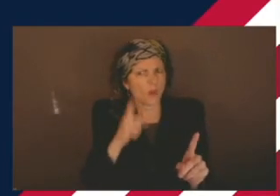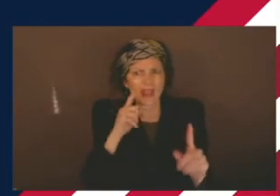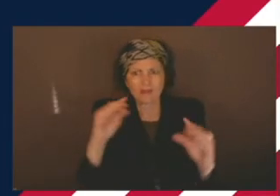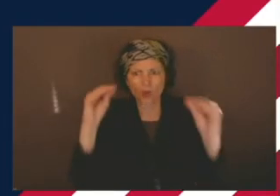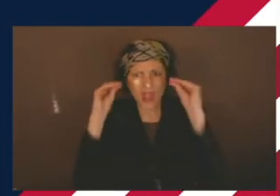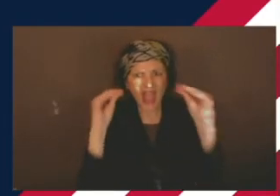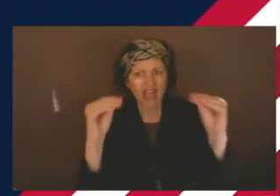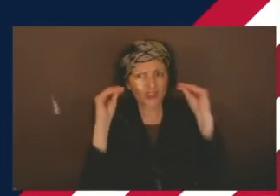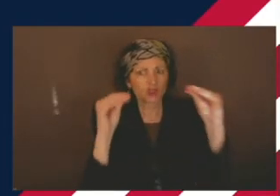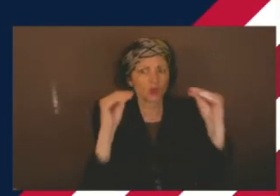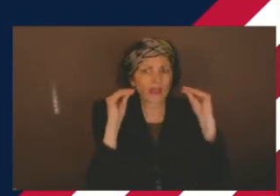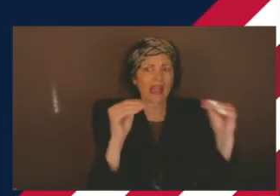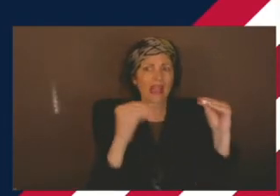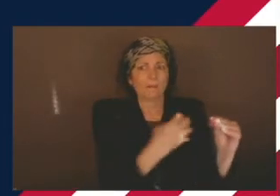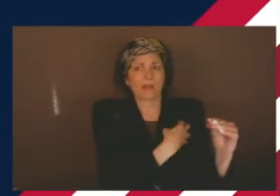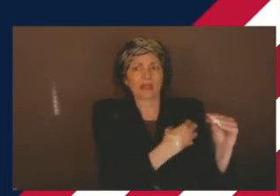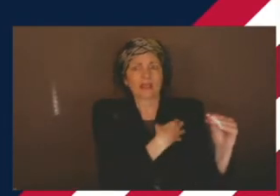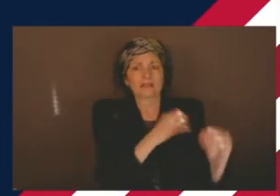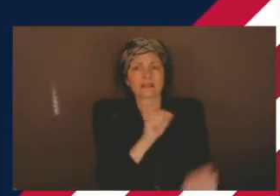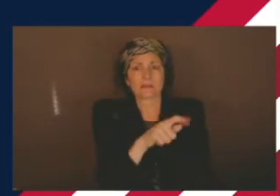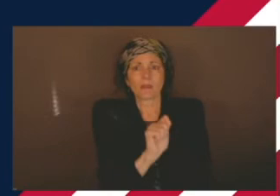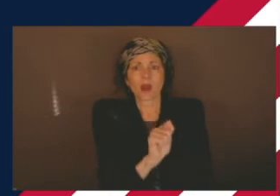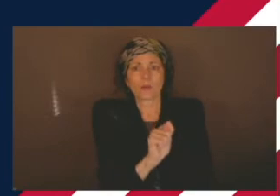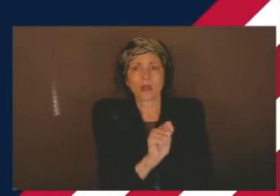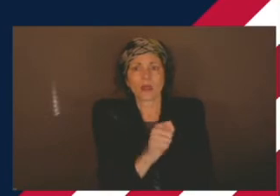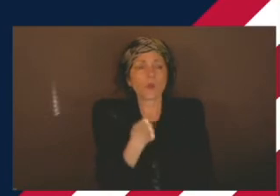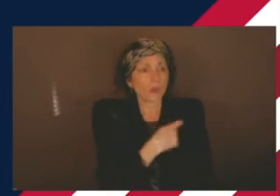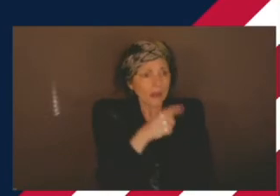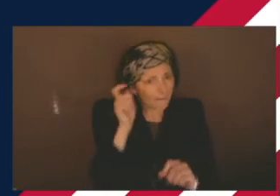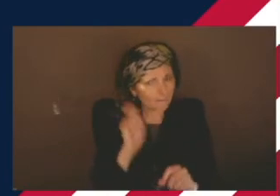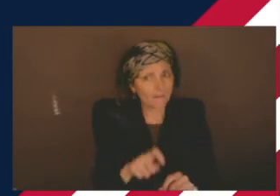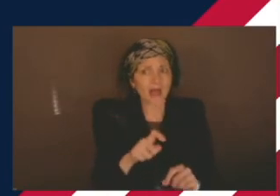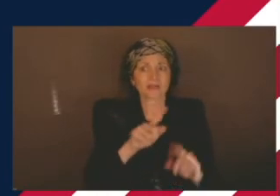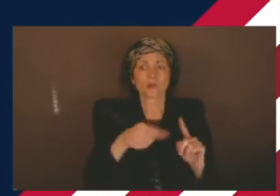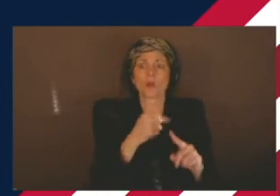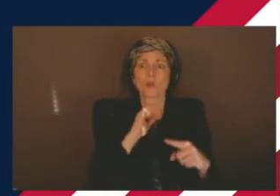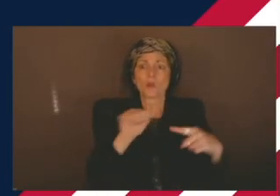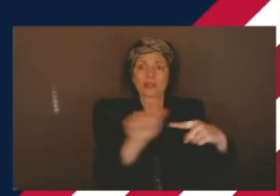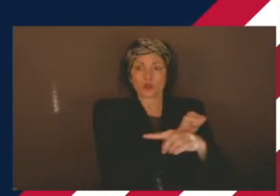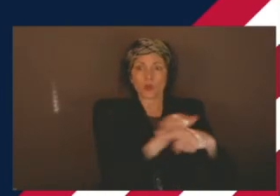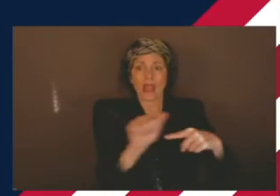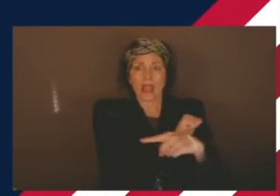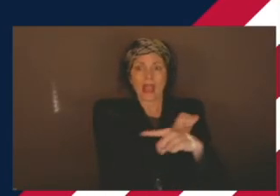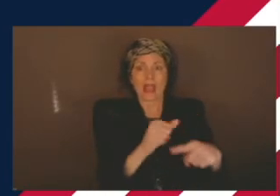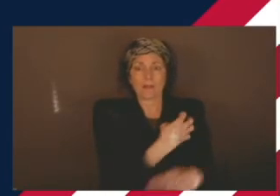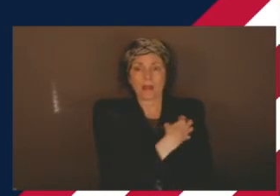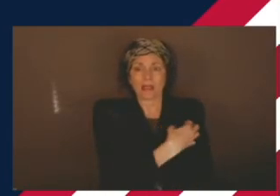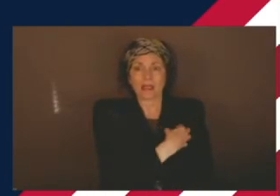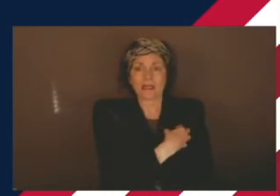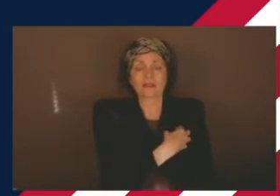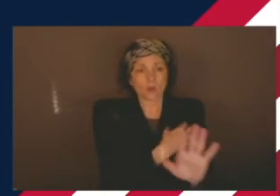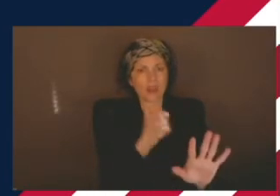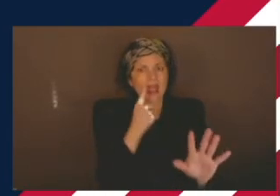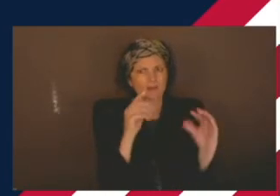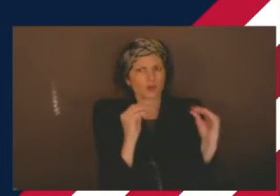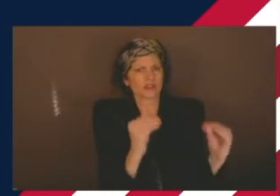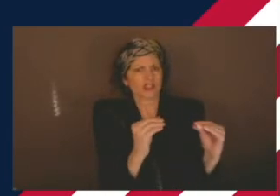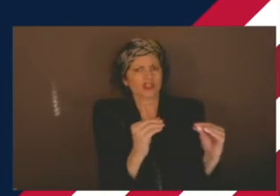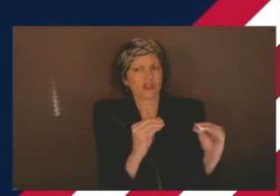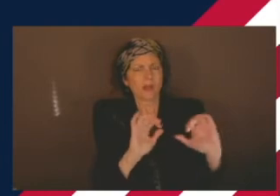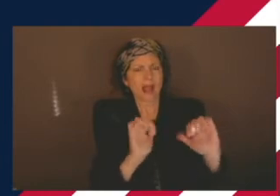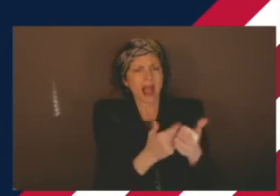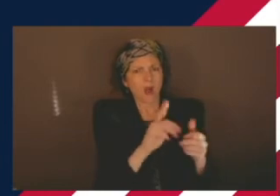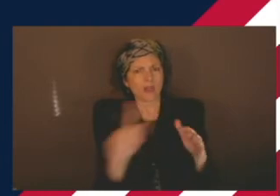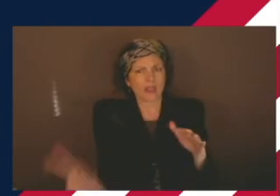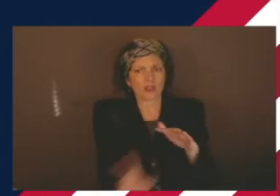be embedded where our police departments are training our police officers to effectively not only just show up at